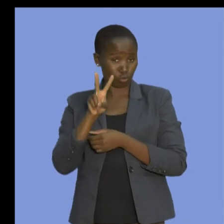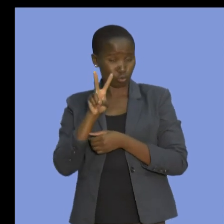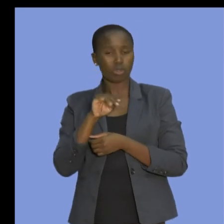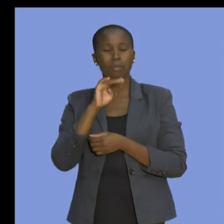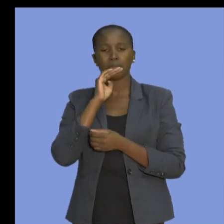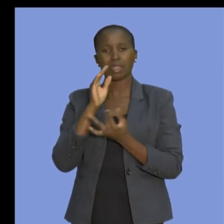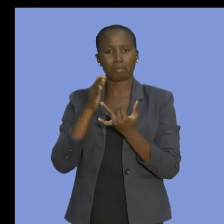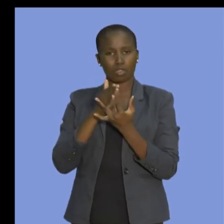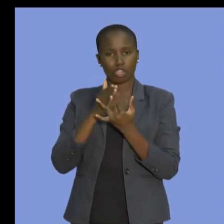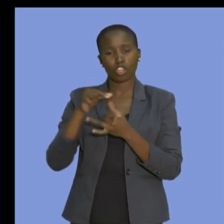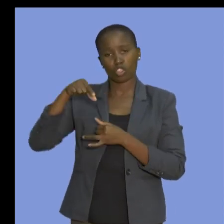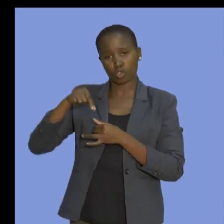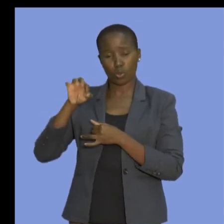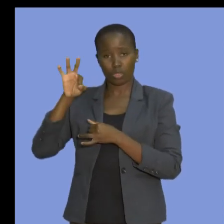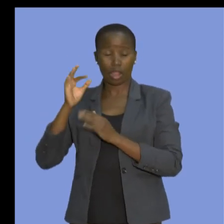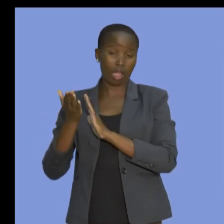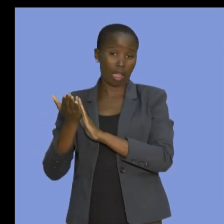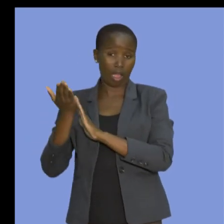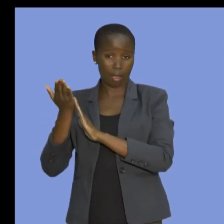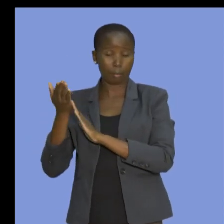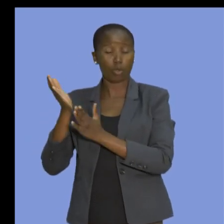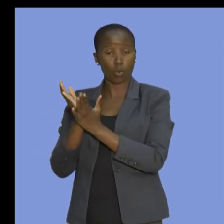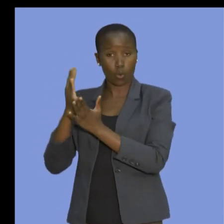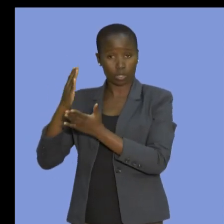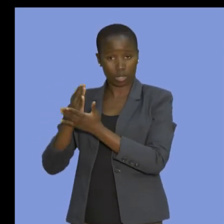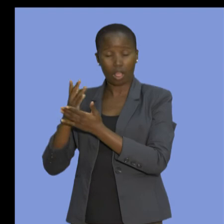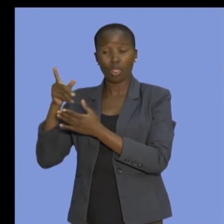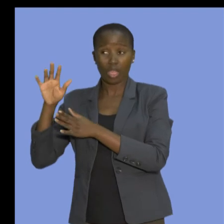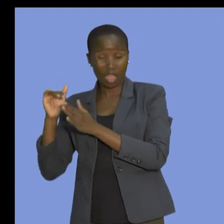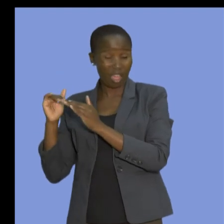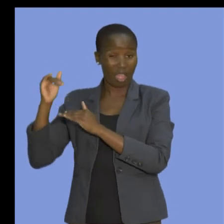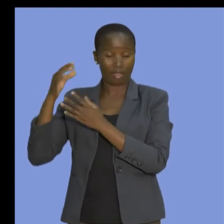is the upper quartile, and the highest value, which is the maximum.